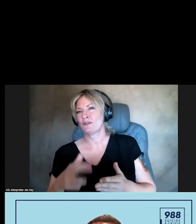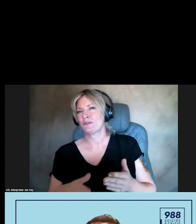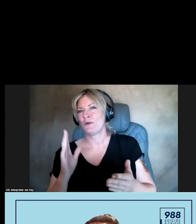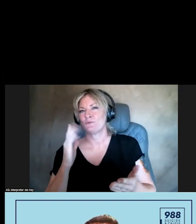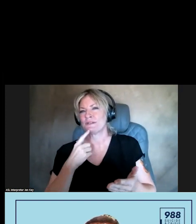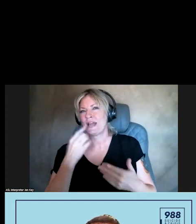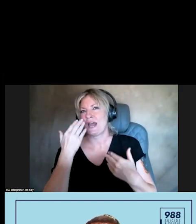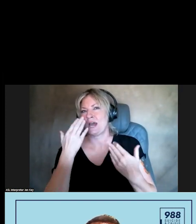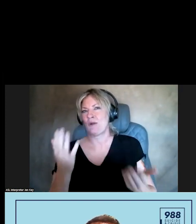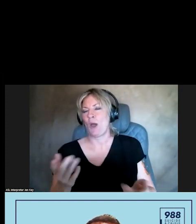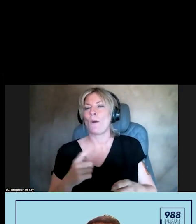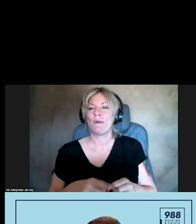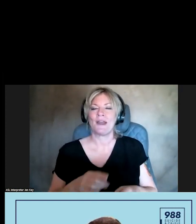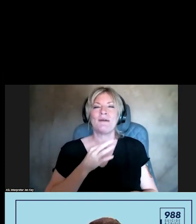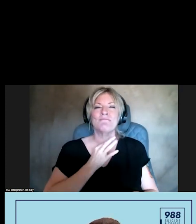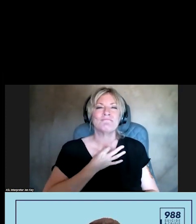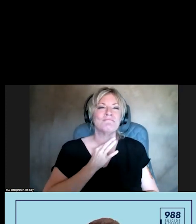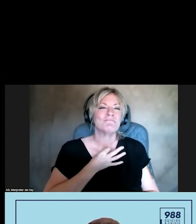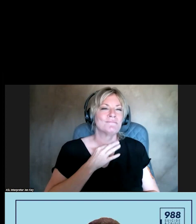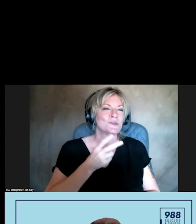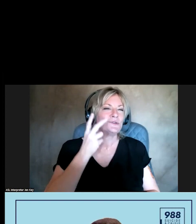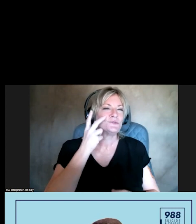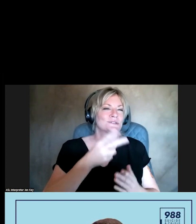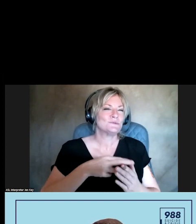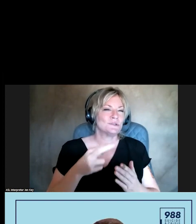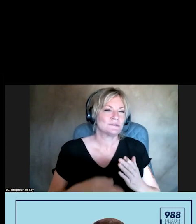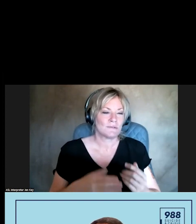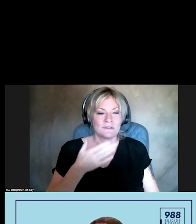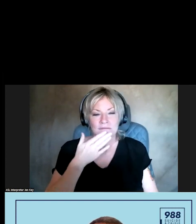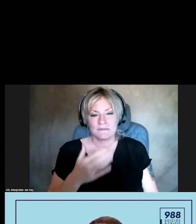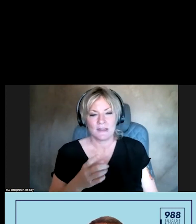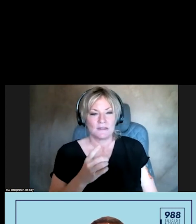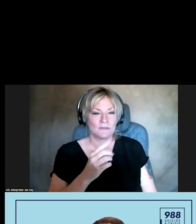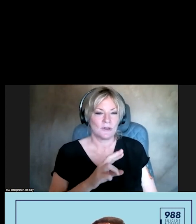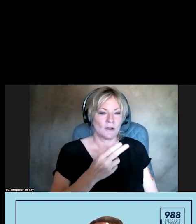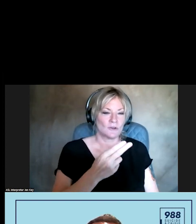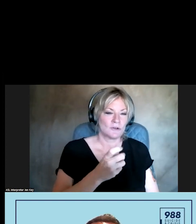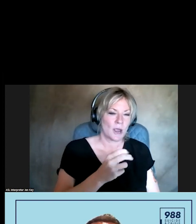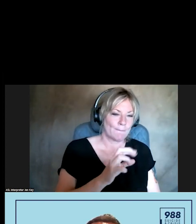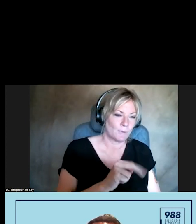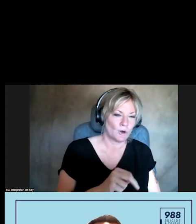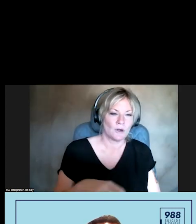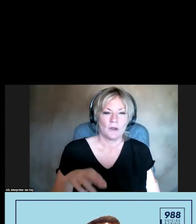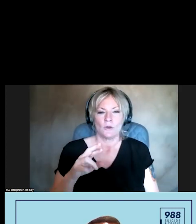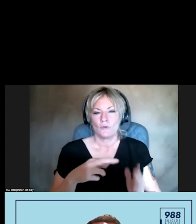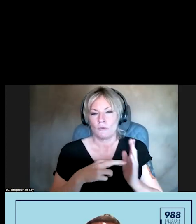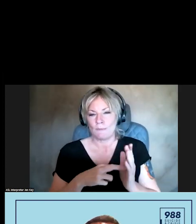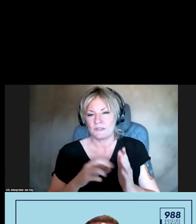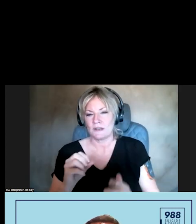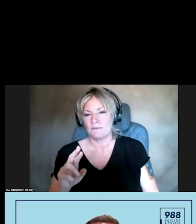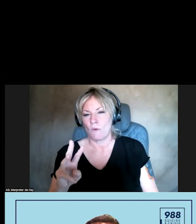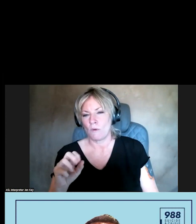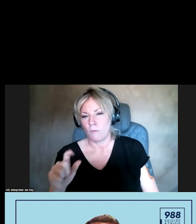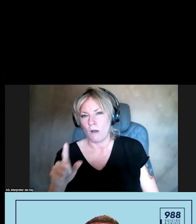really anxious to see how this is going to work out. Thank you, Dr. Hepburn. Thank you, Representative Orwell, for your input